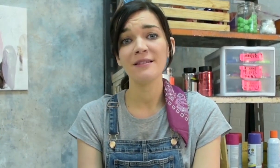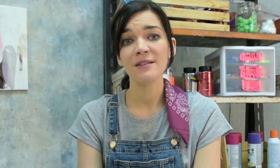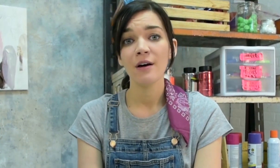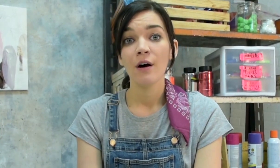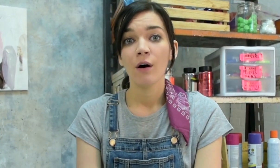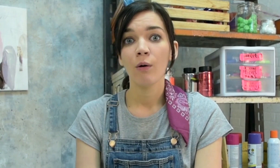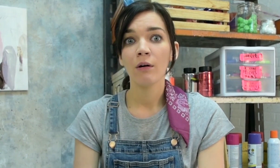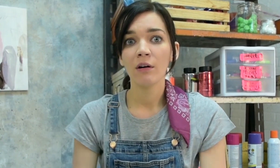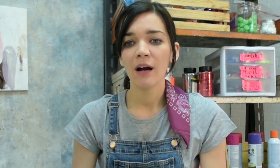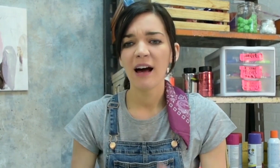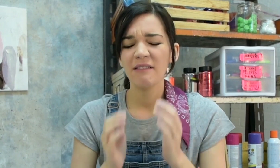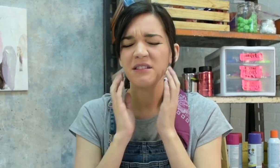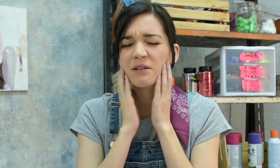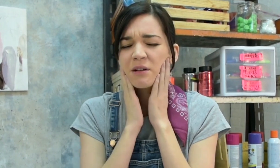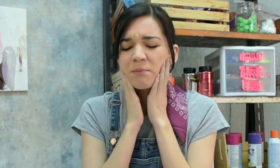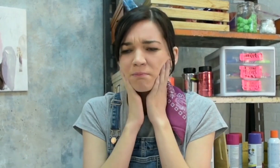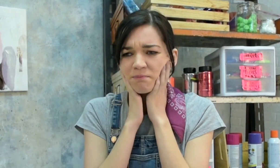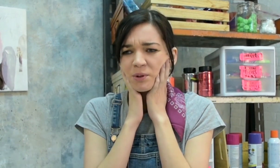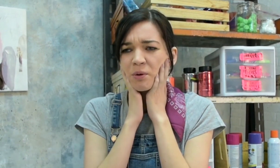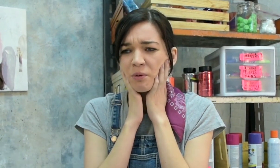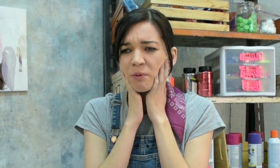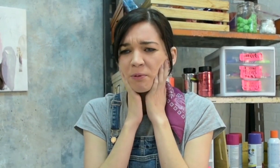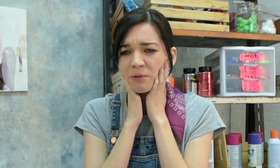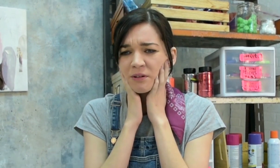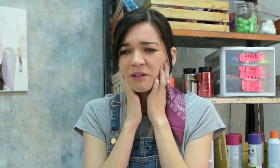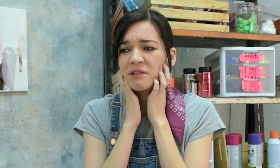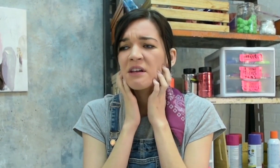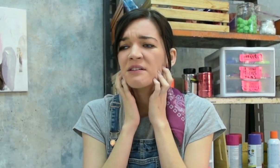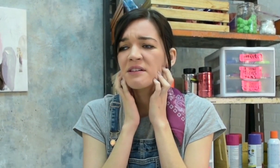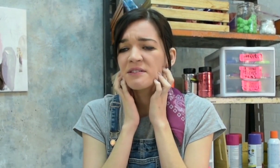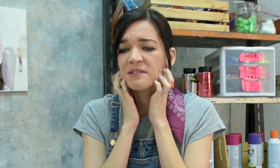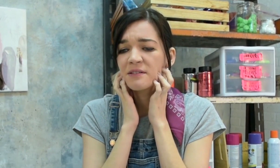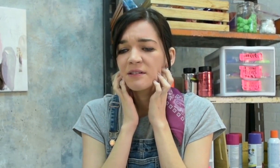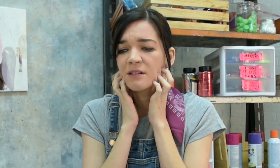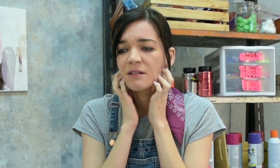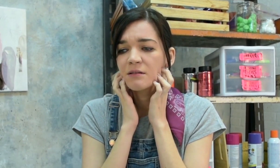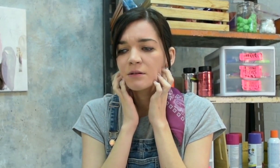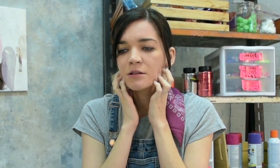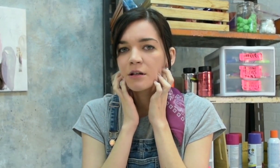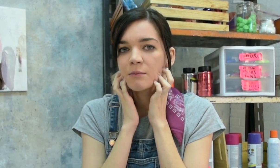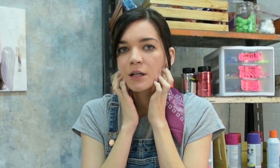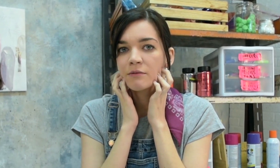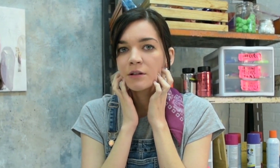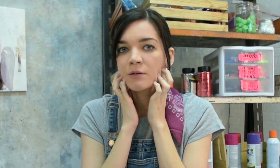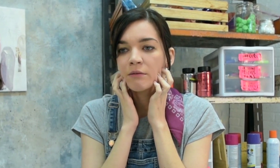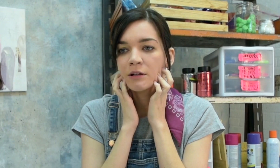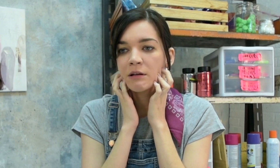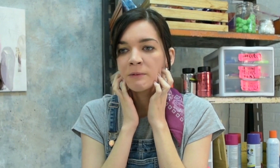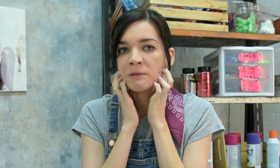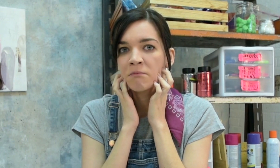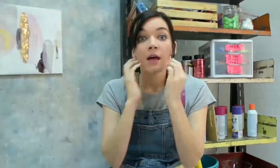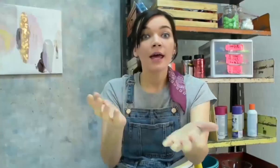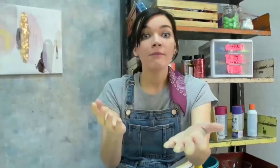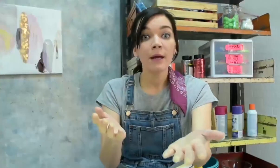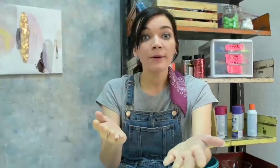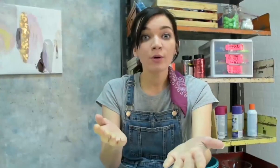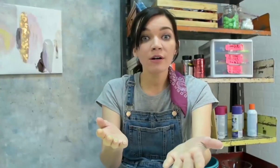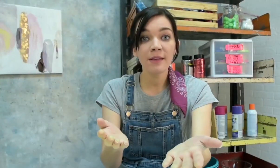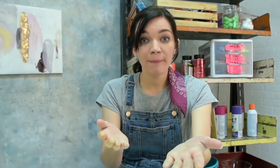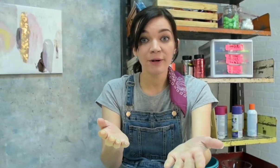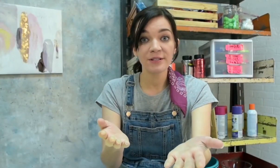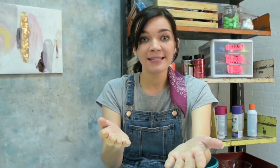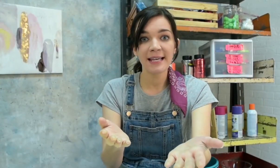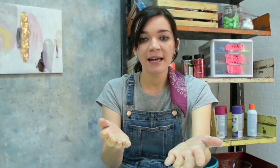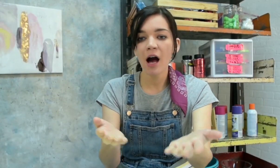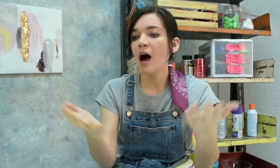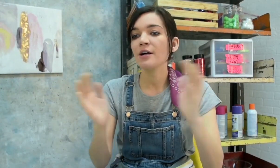from friends or having to get a tooth pulled at the dentist, which I might have to do after this. And maybe you heard